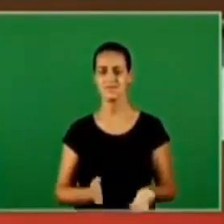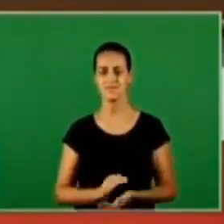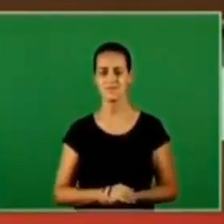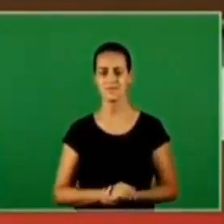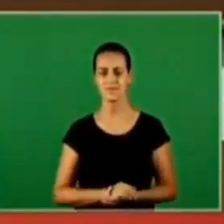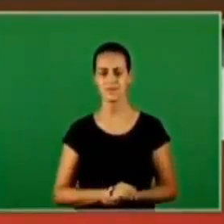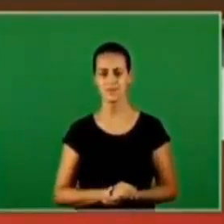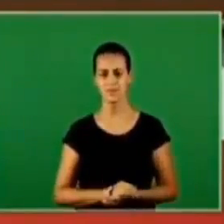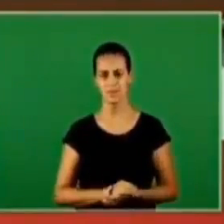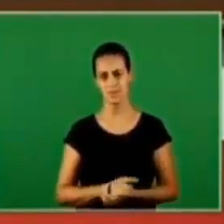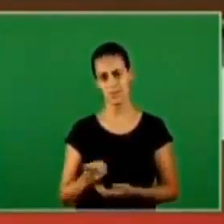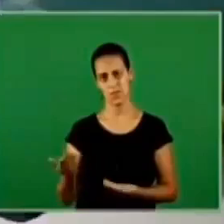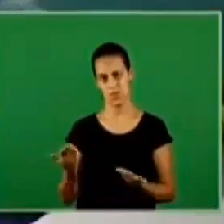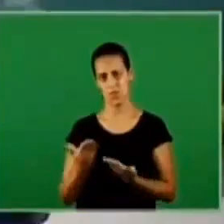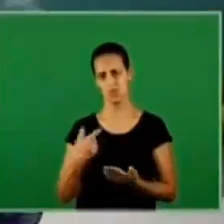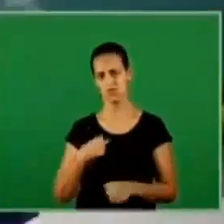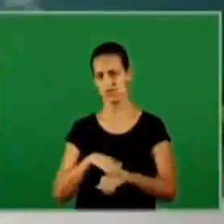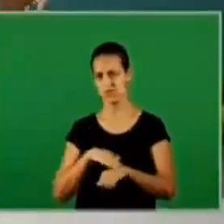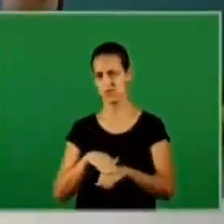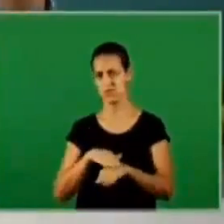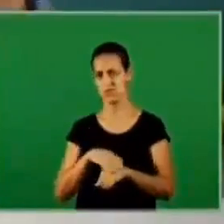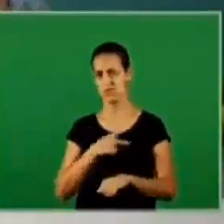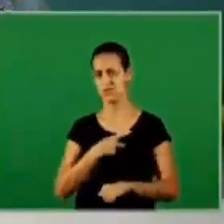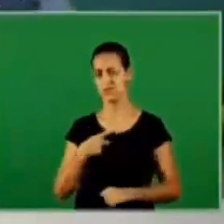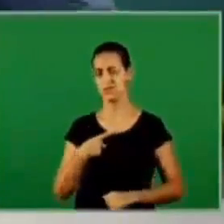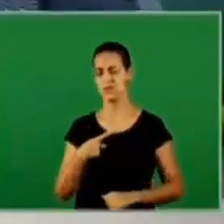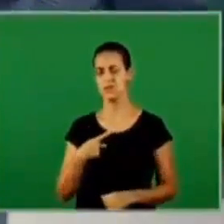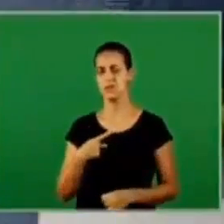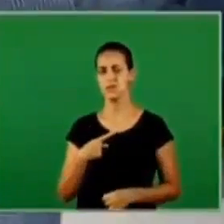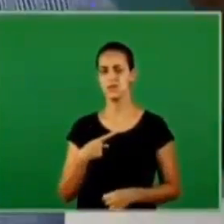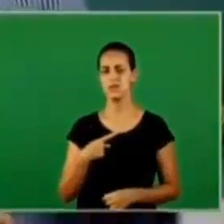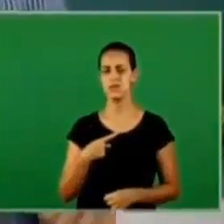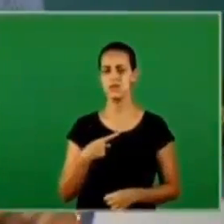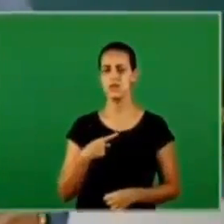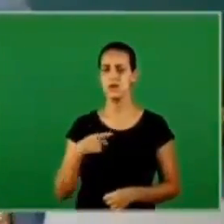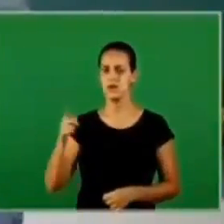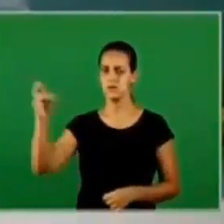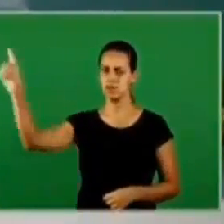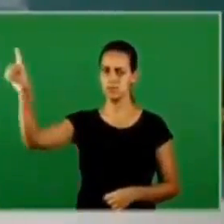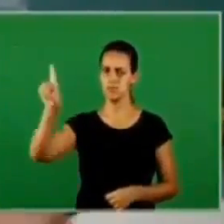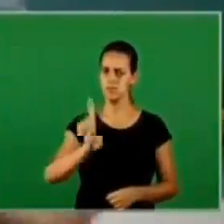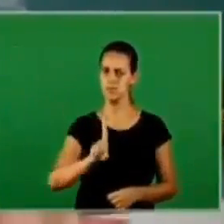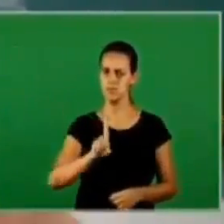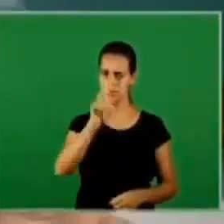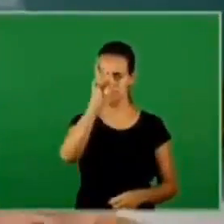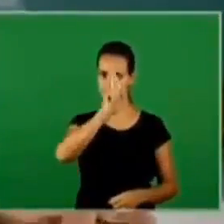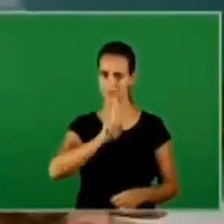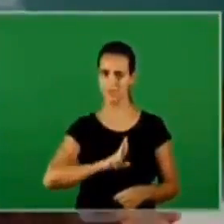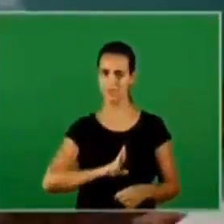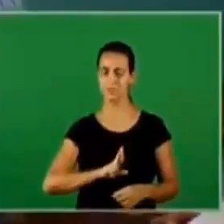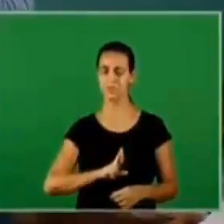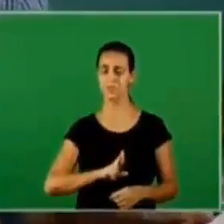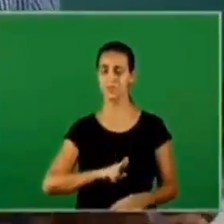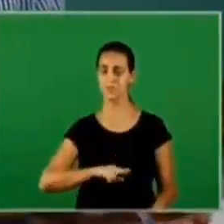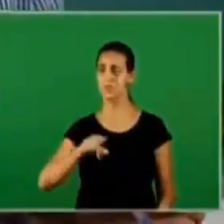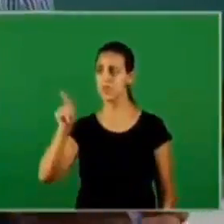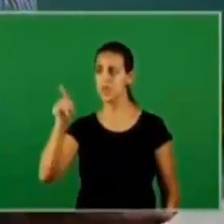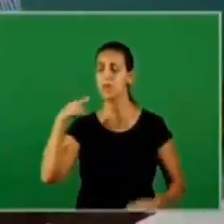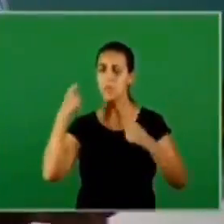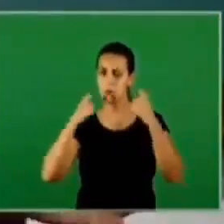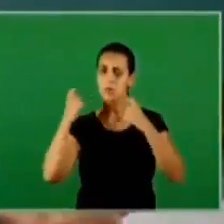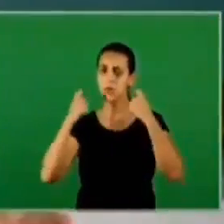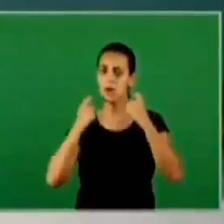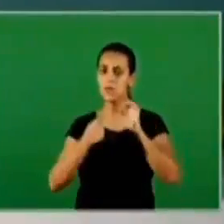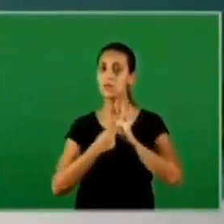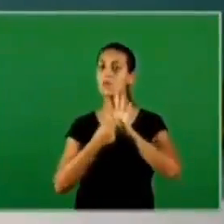today, even I spoke to the individual, a pastor that came from Soviet Union. Their concern is